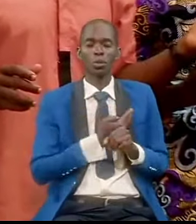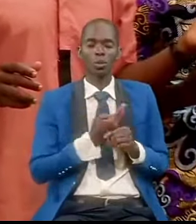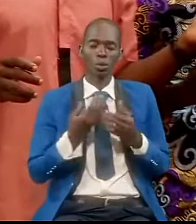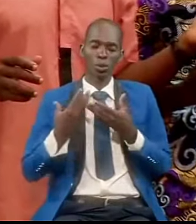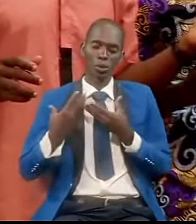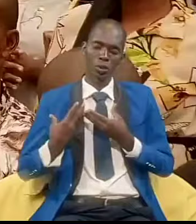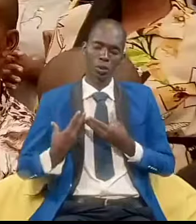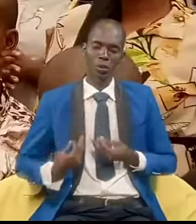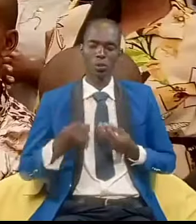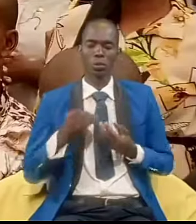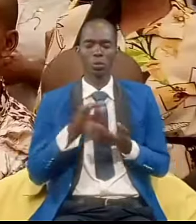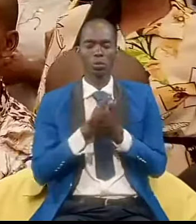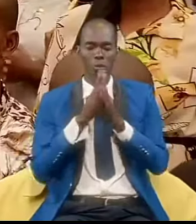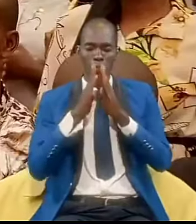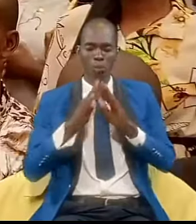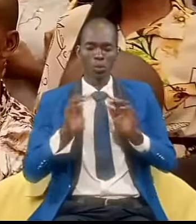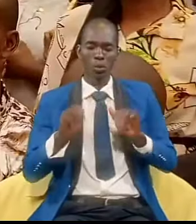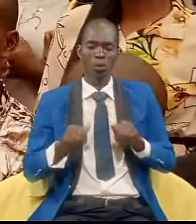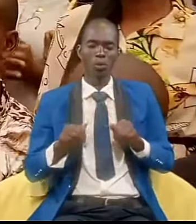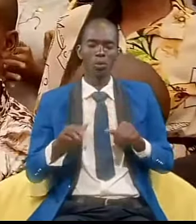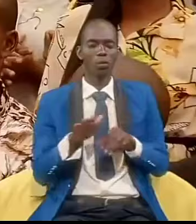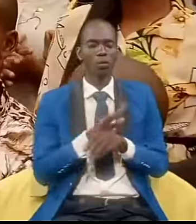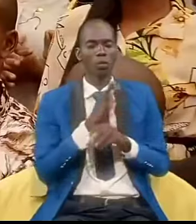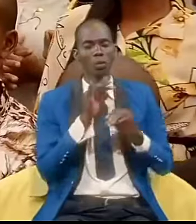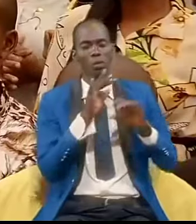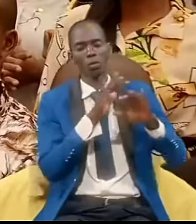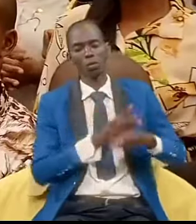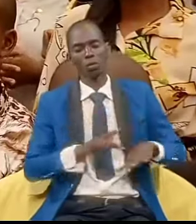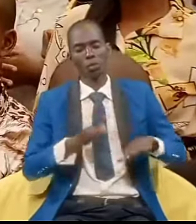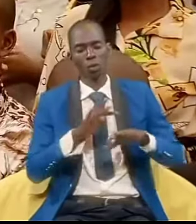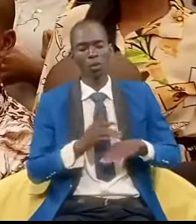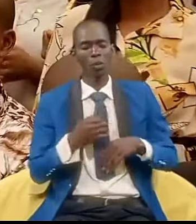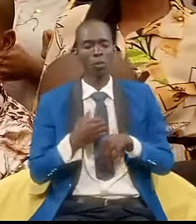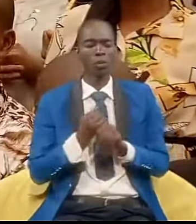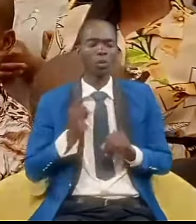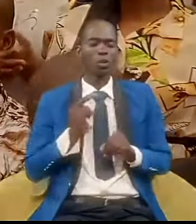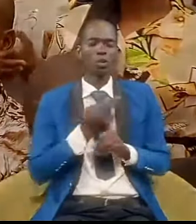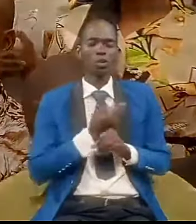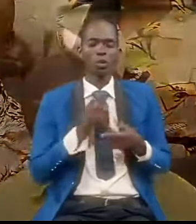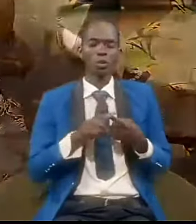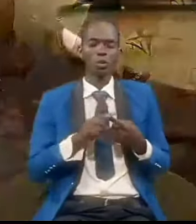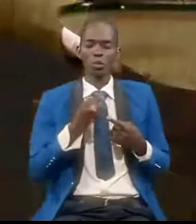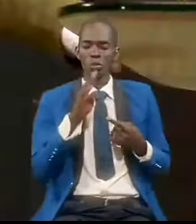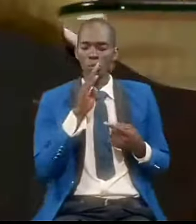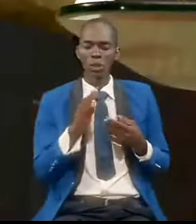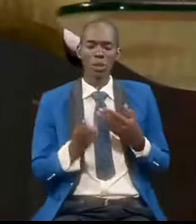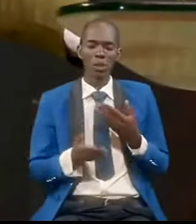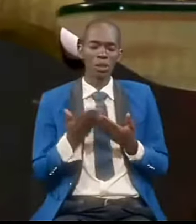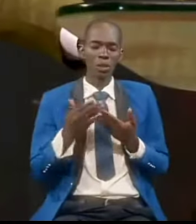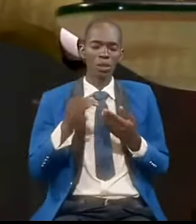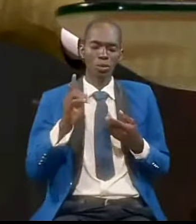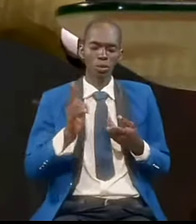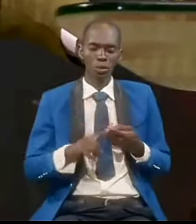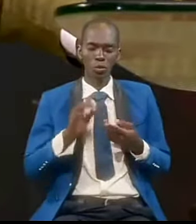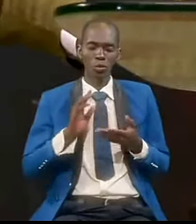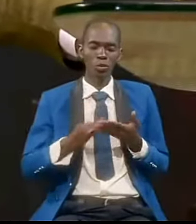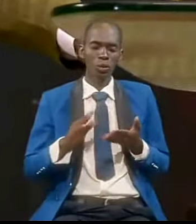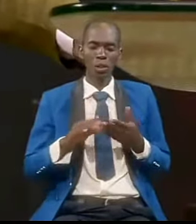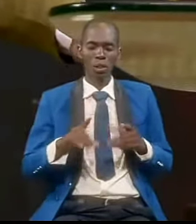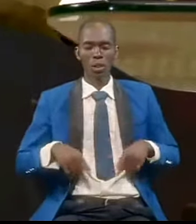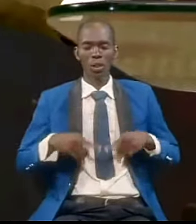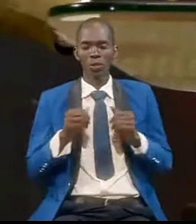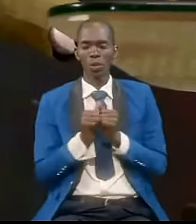of mercy, make us easy to be entreated, easy to live with people